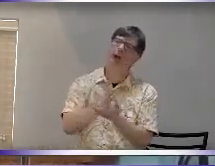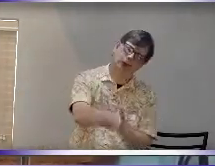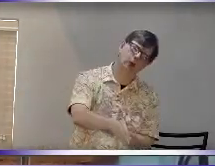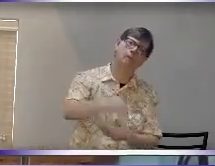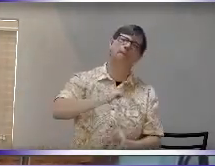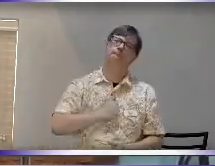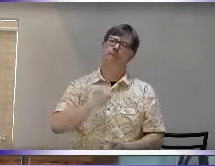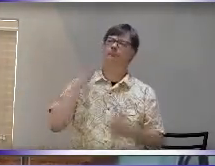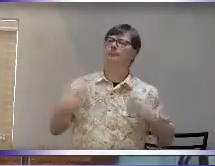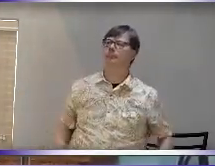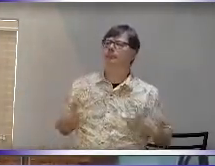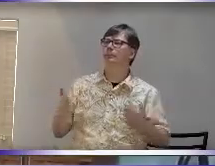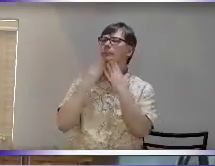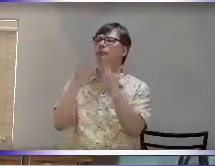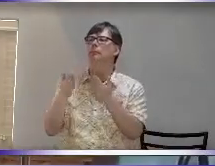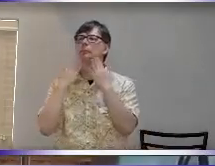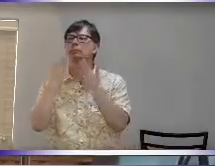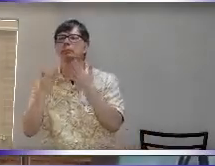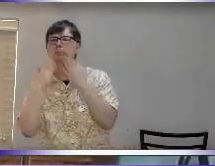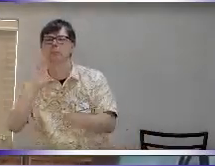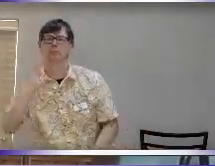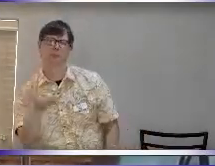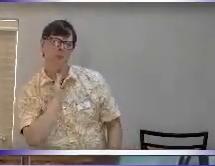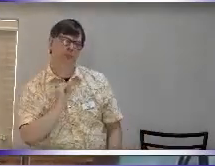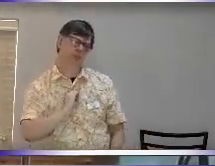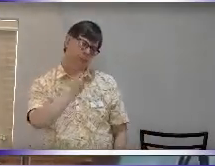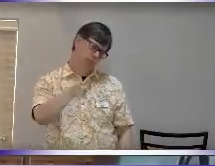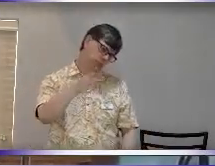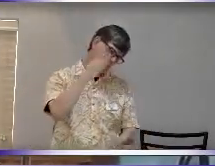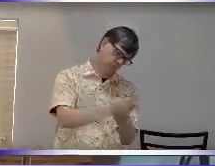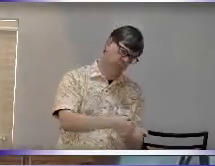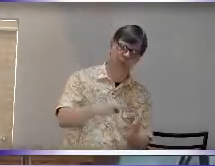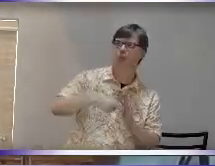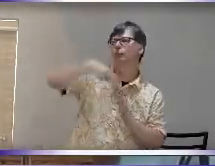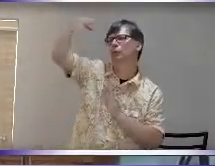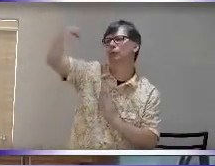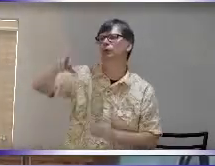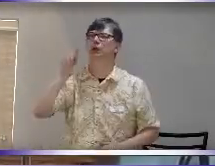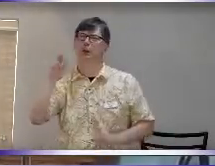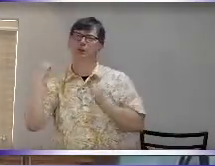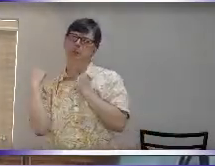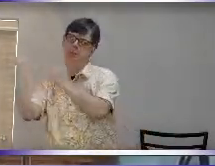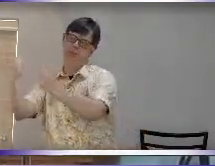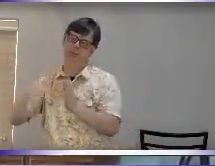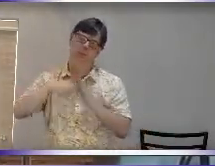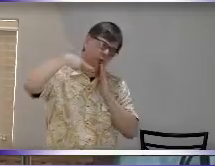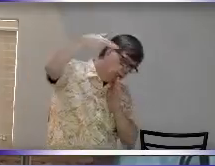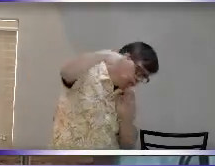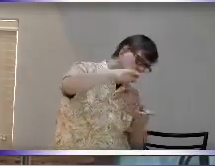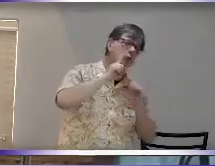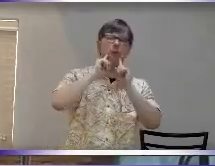you. And because this is true, then I can say these words are powerful. These words are